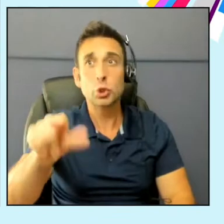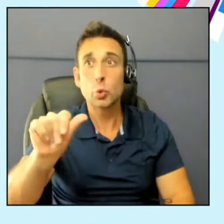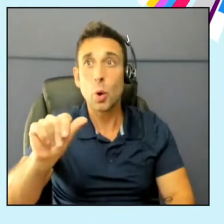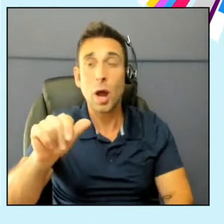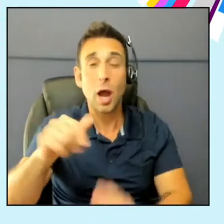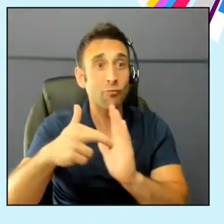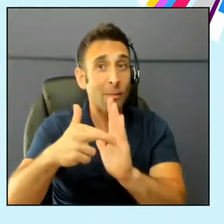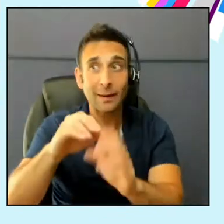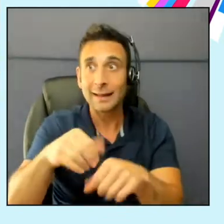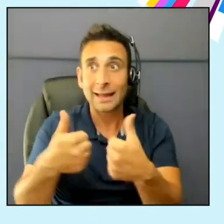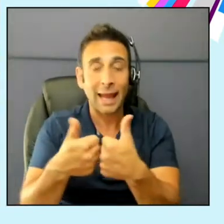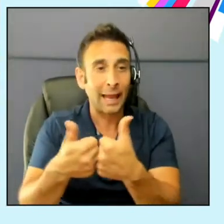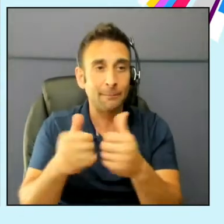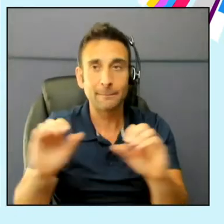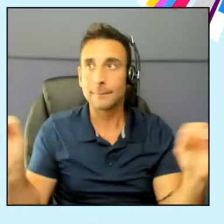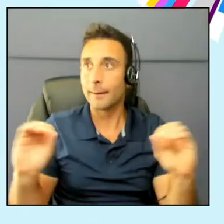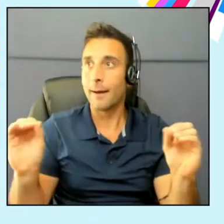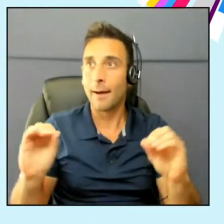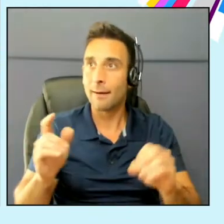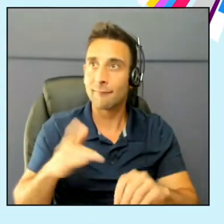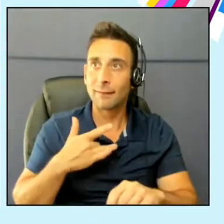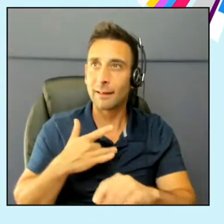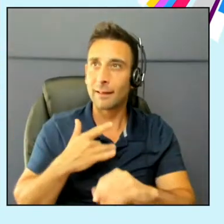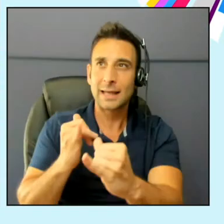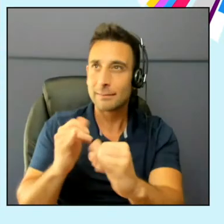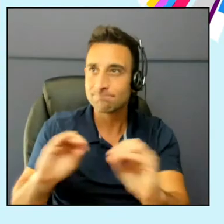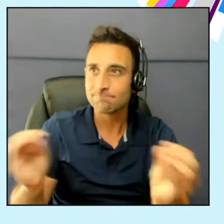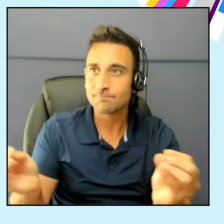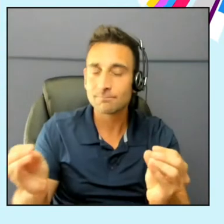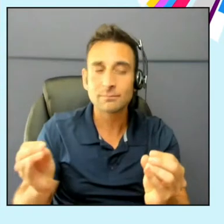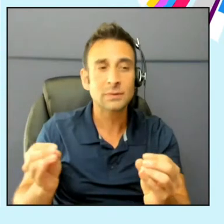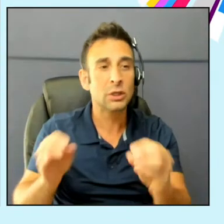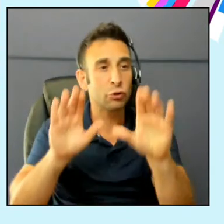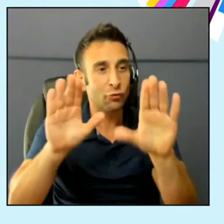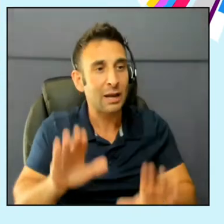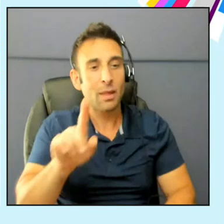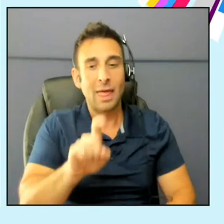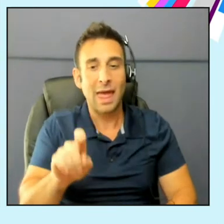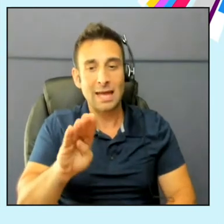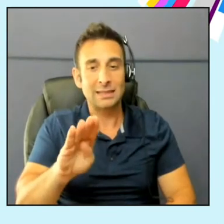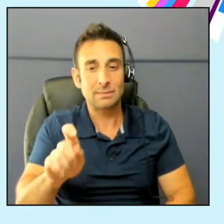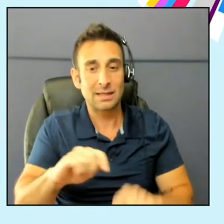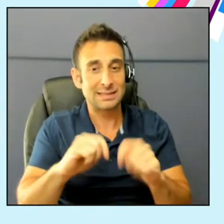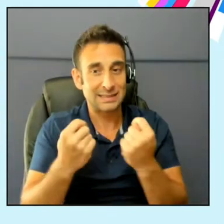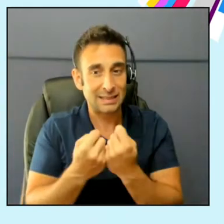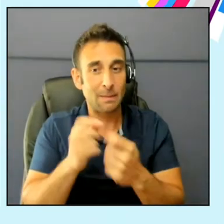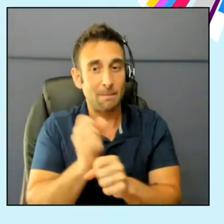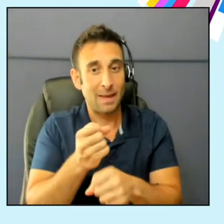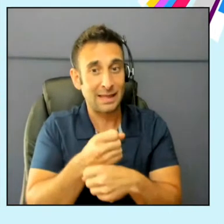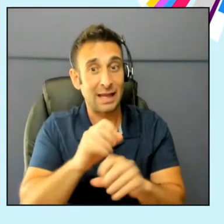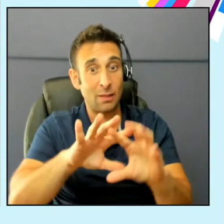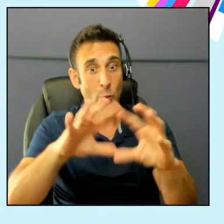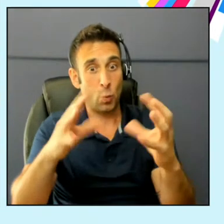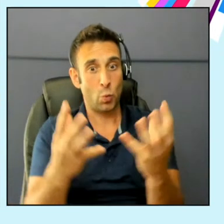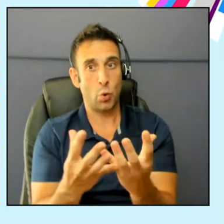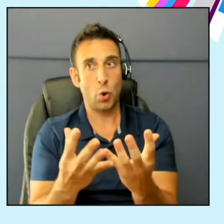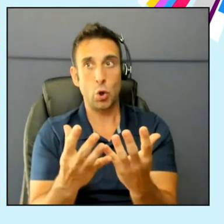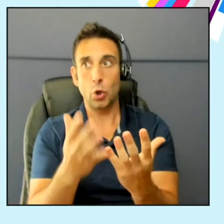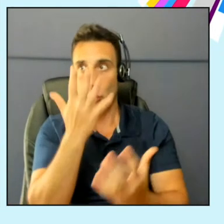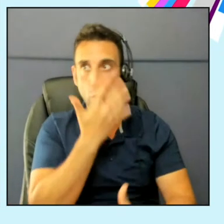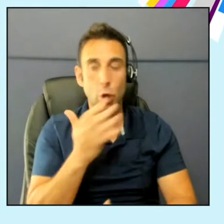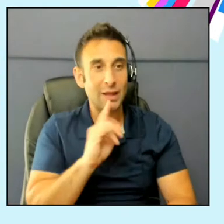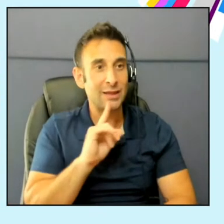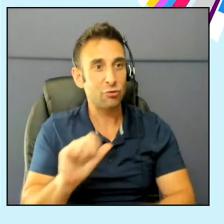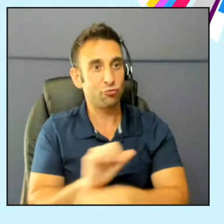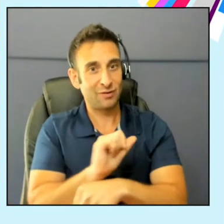games. So, you know, it's incredible the work the Xbox team is doing, making these virtual worlds reflect our own. I can't wait to see what's in store